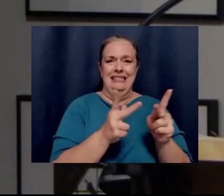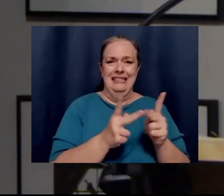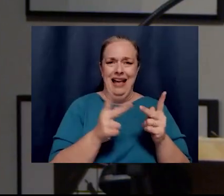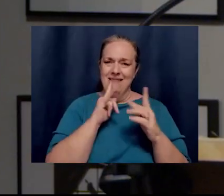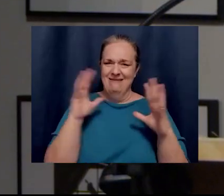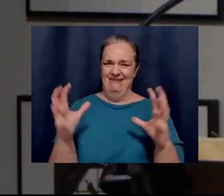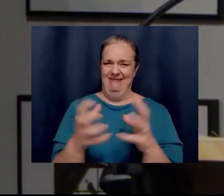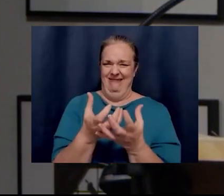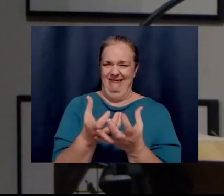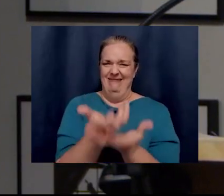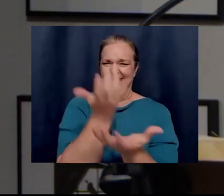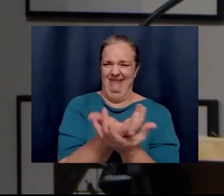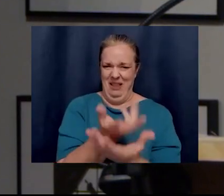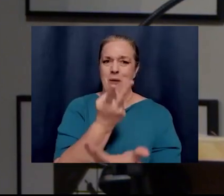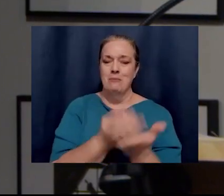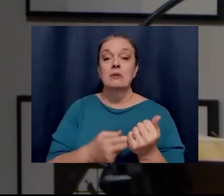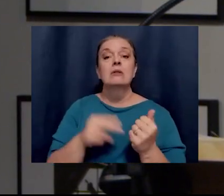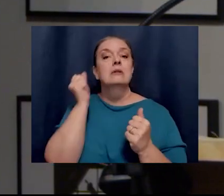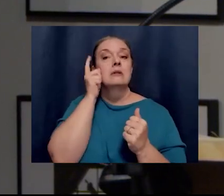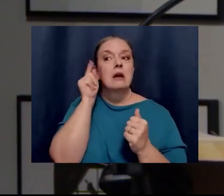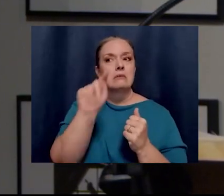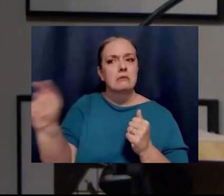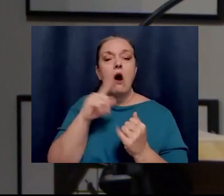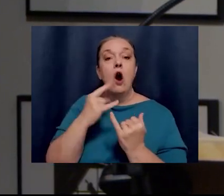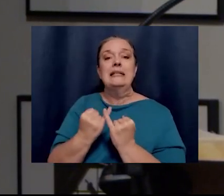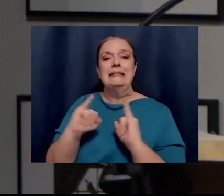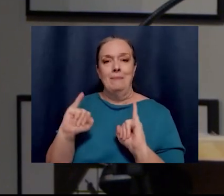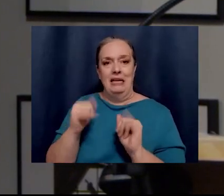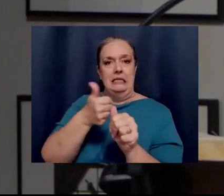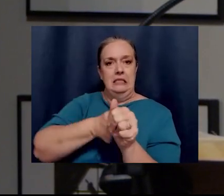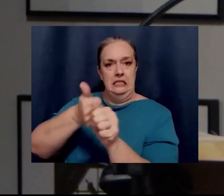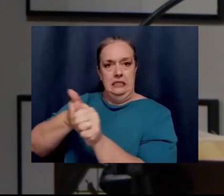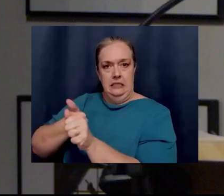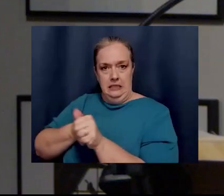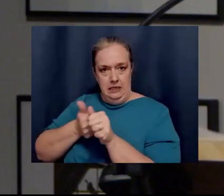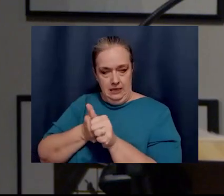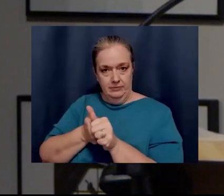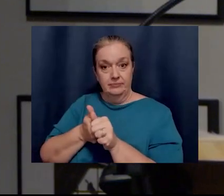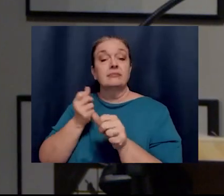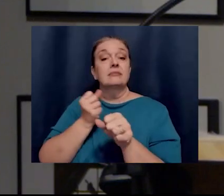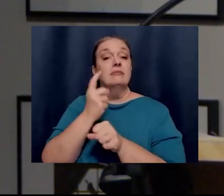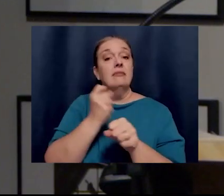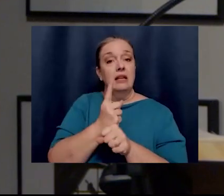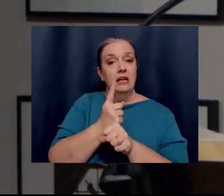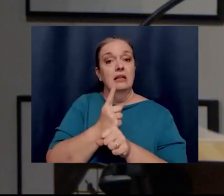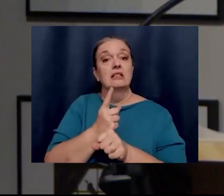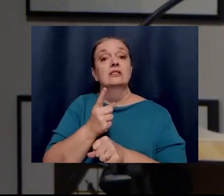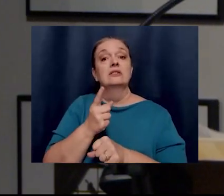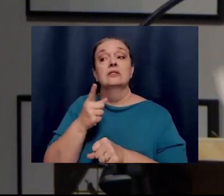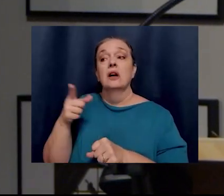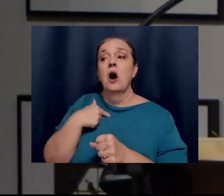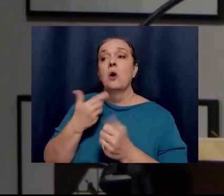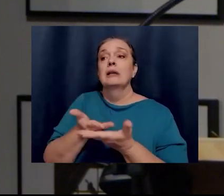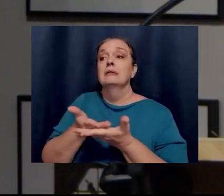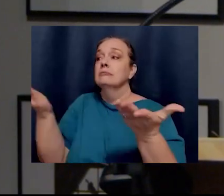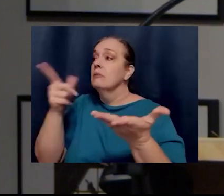of independent museums and sites, and each year prospective members are asked to apply, and then